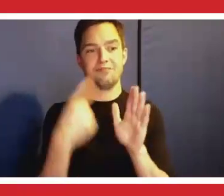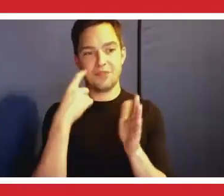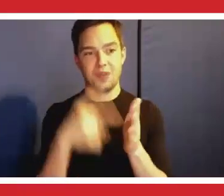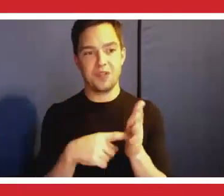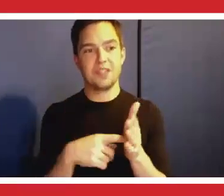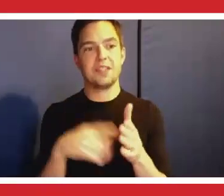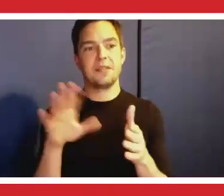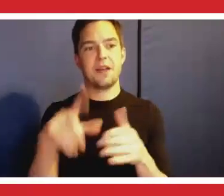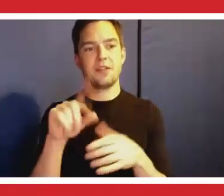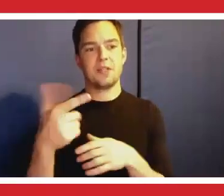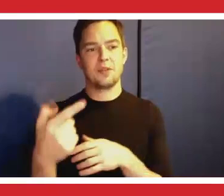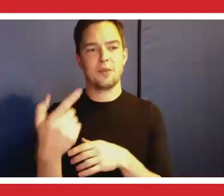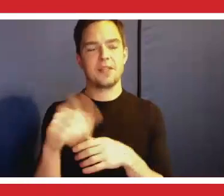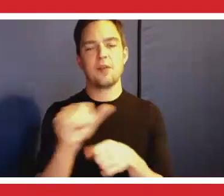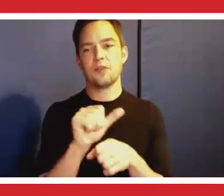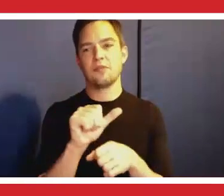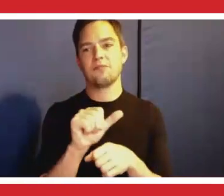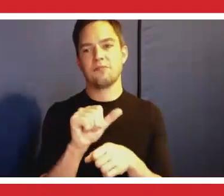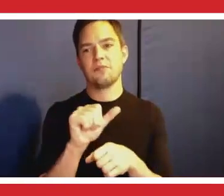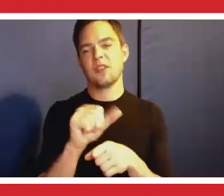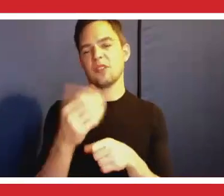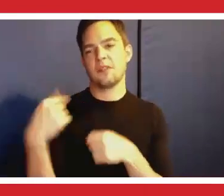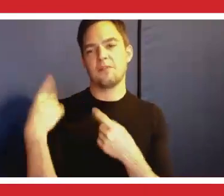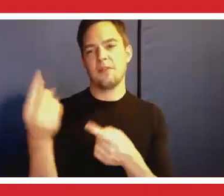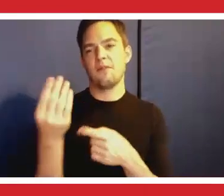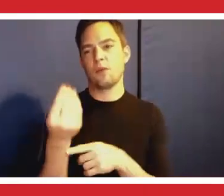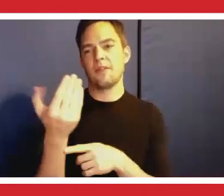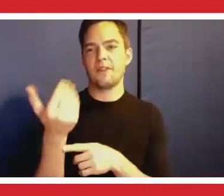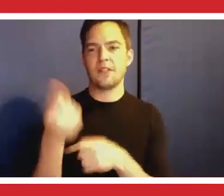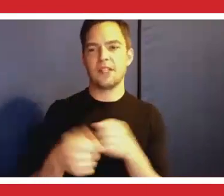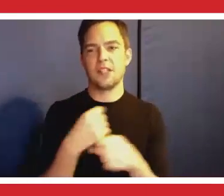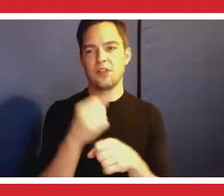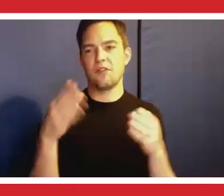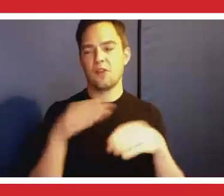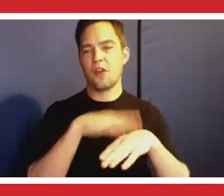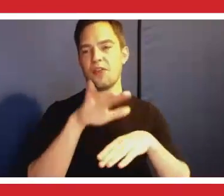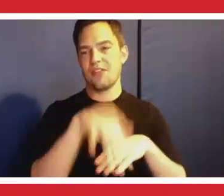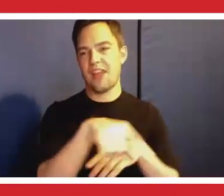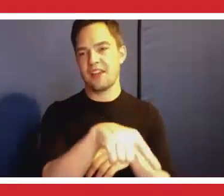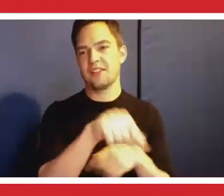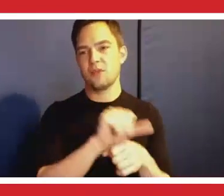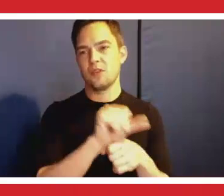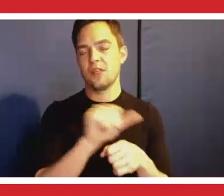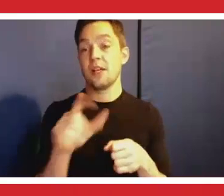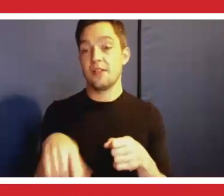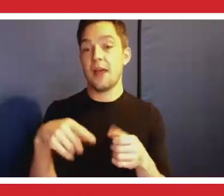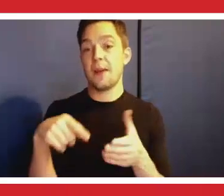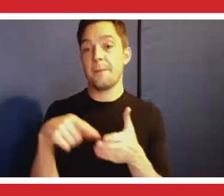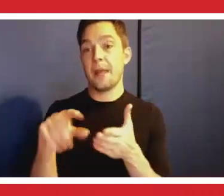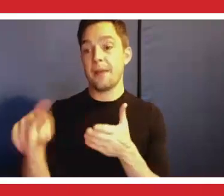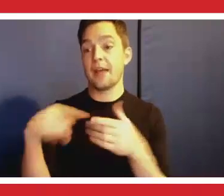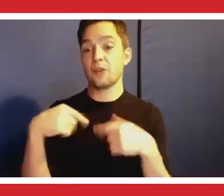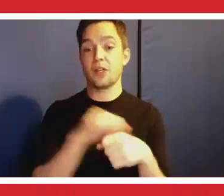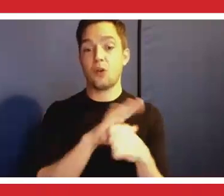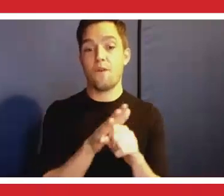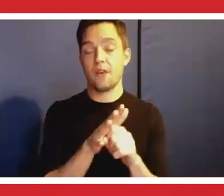the work that we have done in the last 14 or 15 years. And that really paid dividends during COVID time period. We set